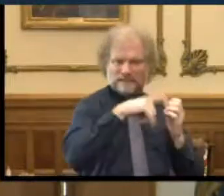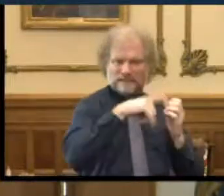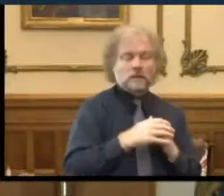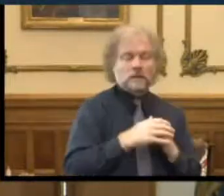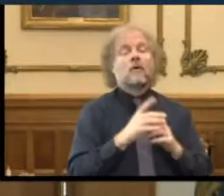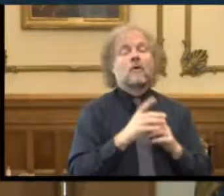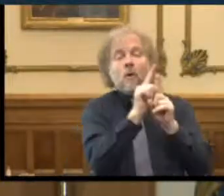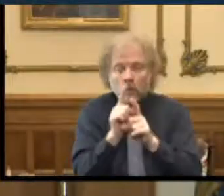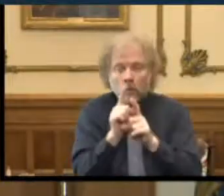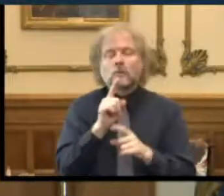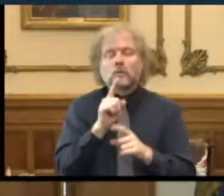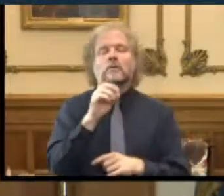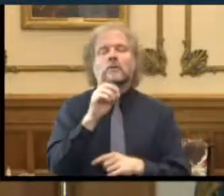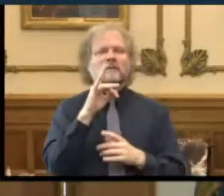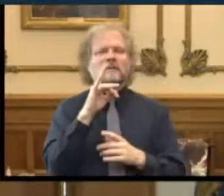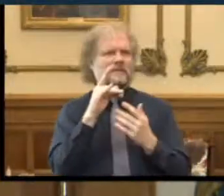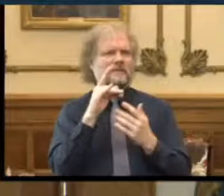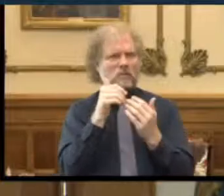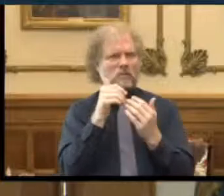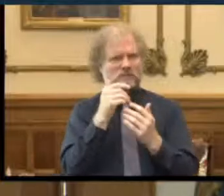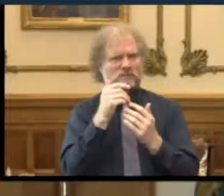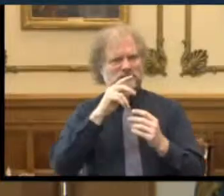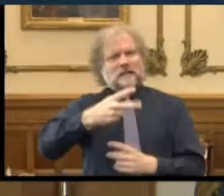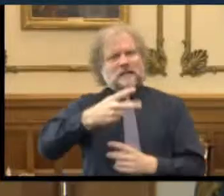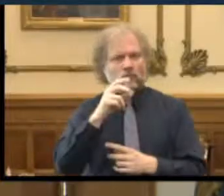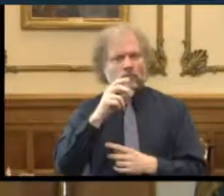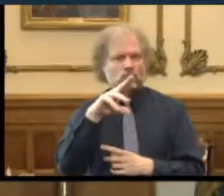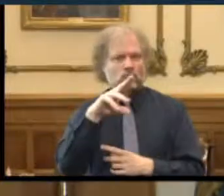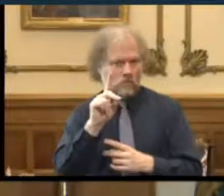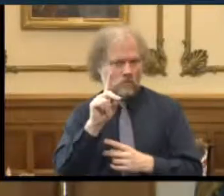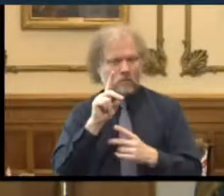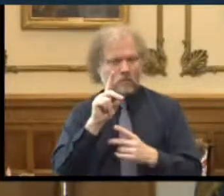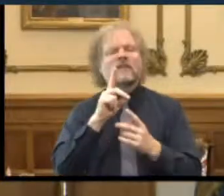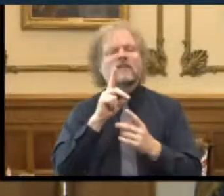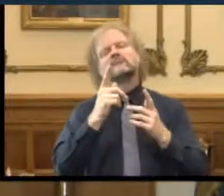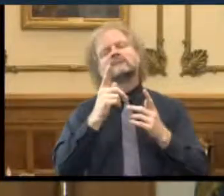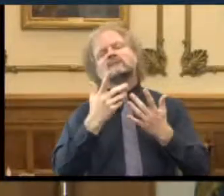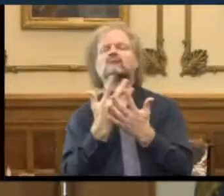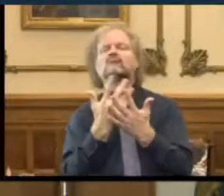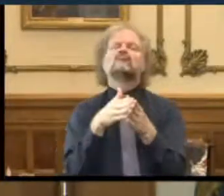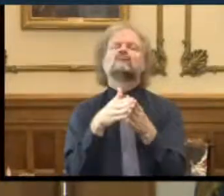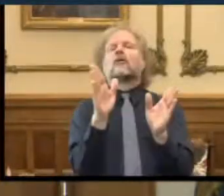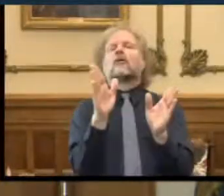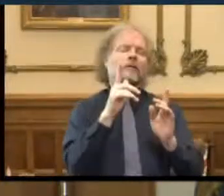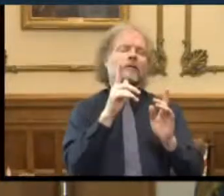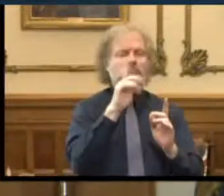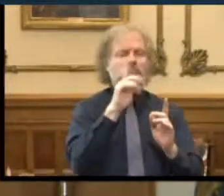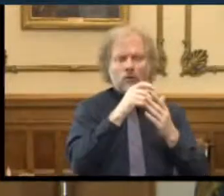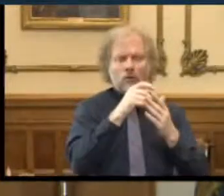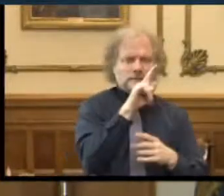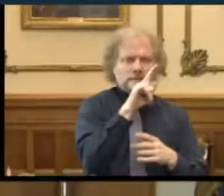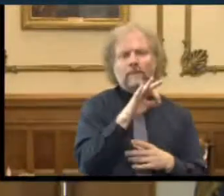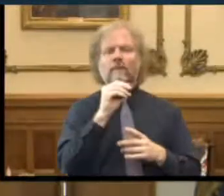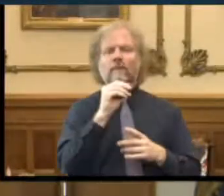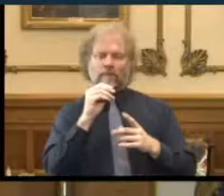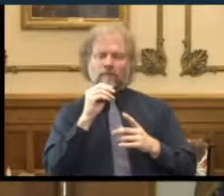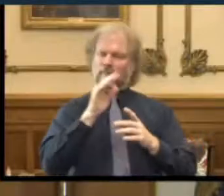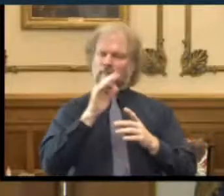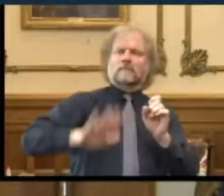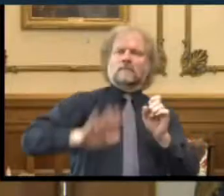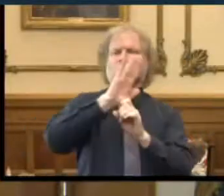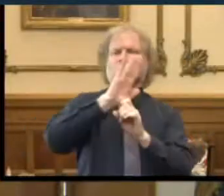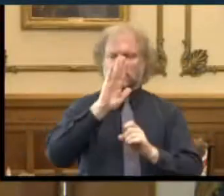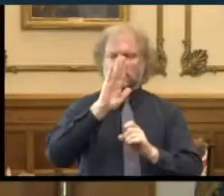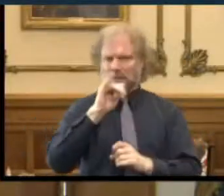we've also done now almost through 2 rounds of just general screening testing for all the staff in long-term care facilities across the state of